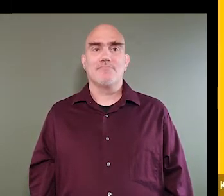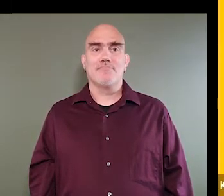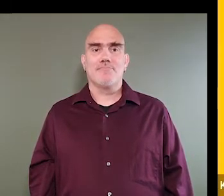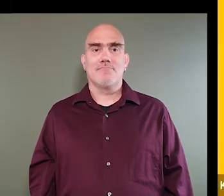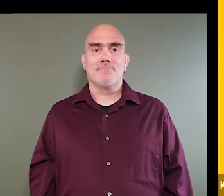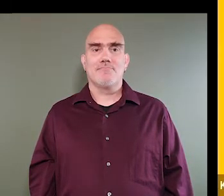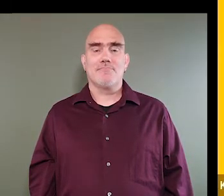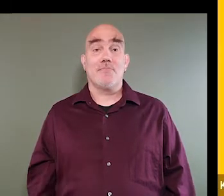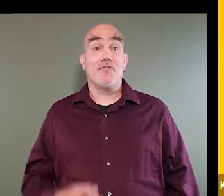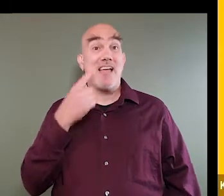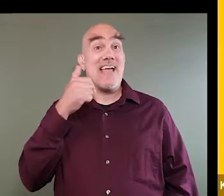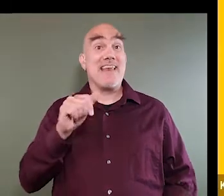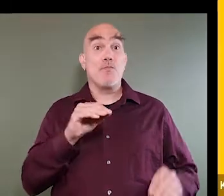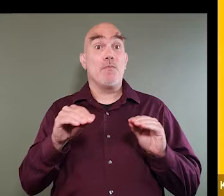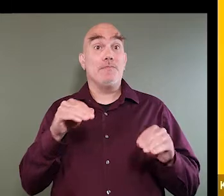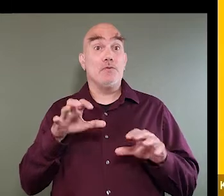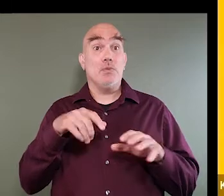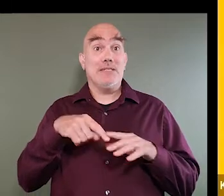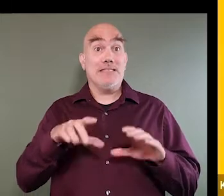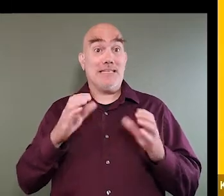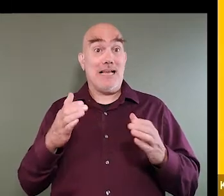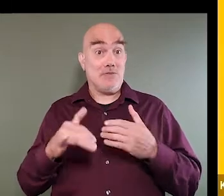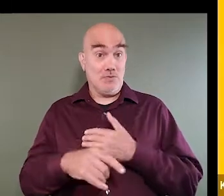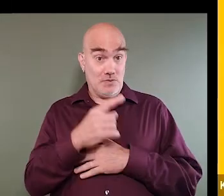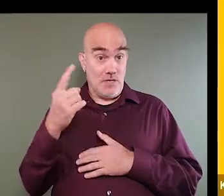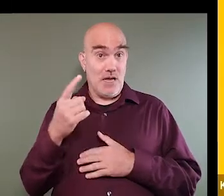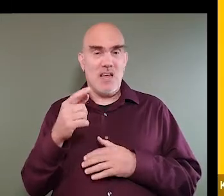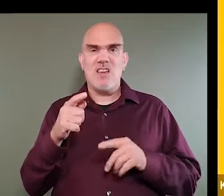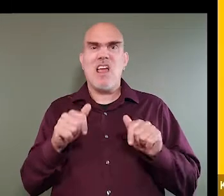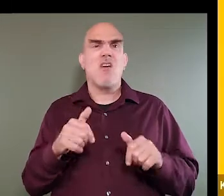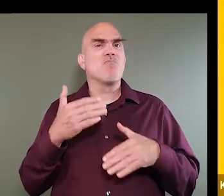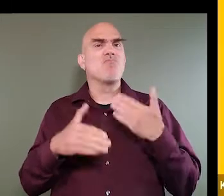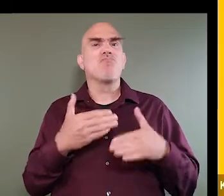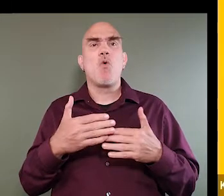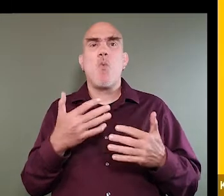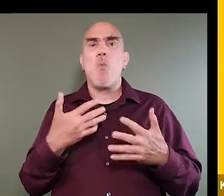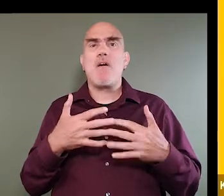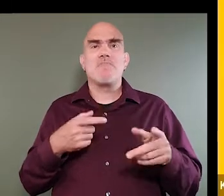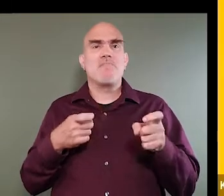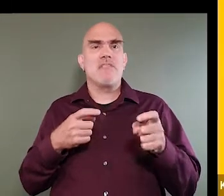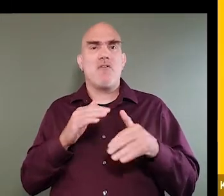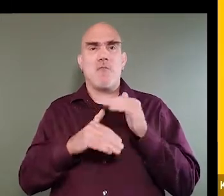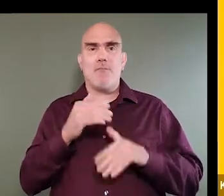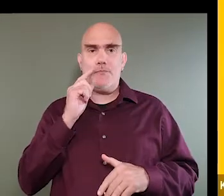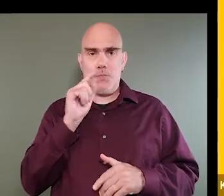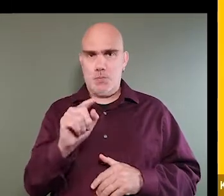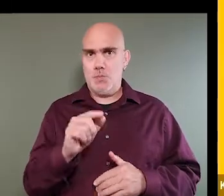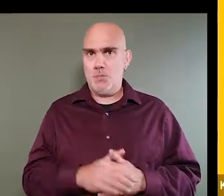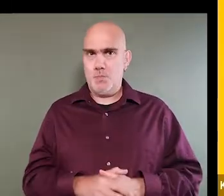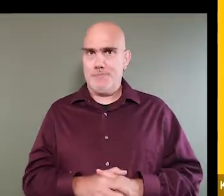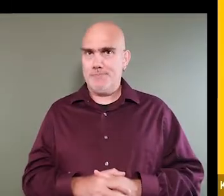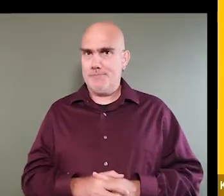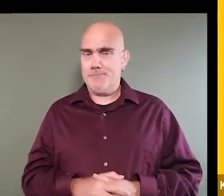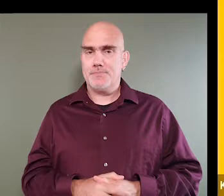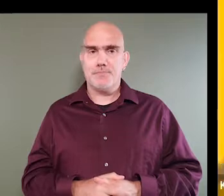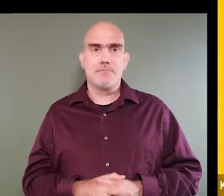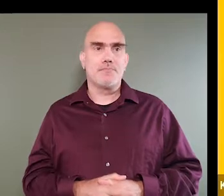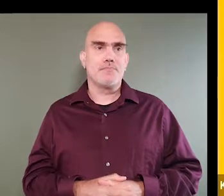And for any movement we do in this class today, you can go at whatever pace is comfortable for you.